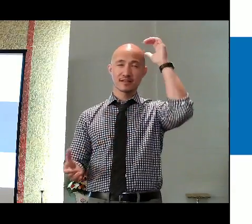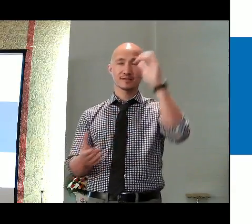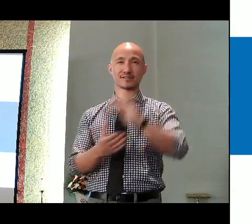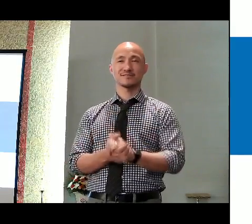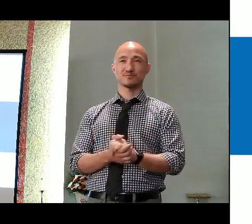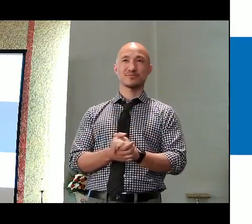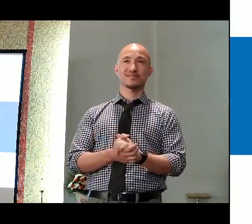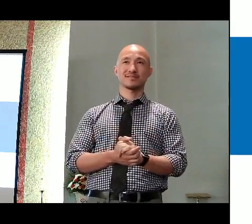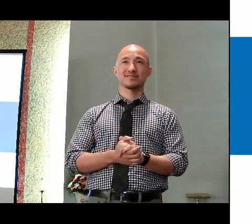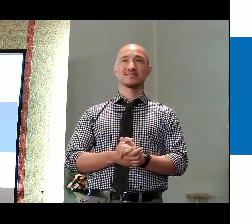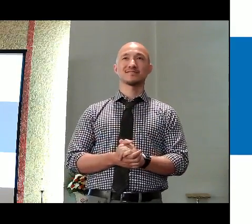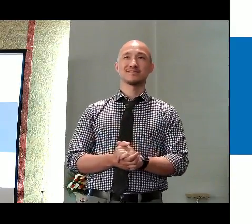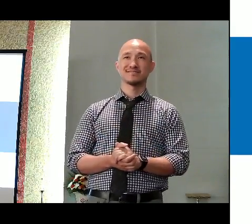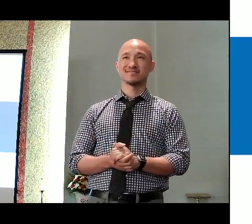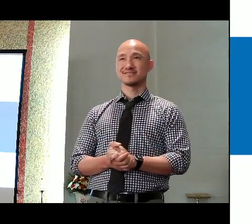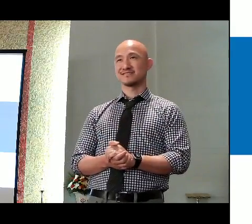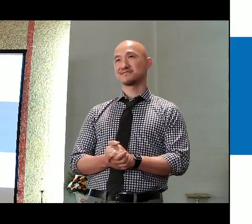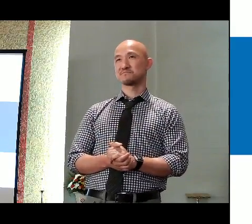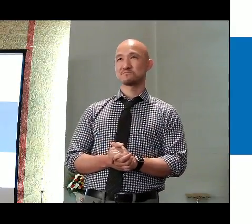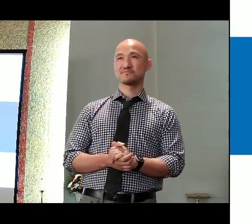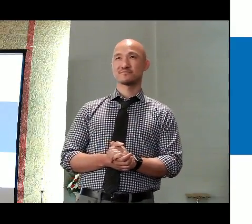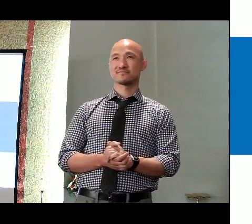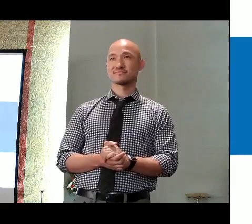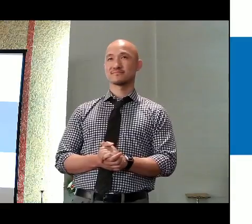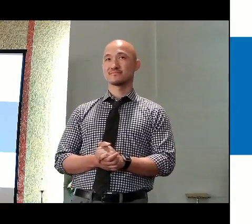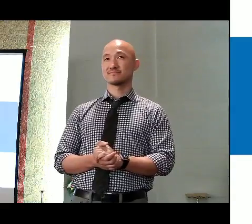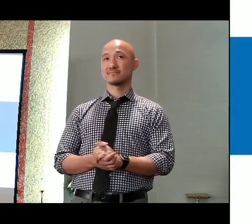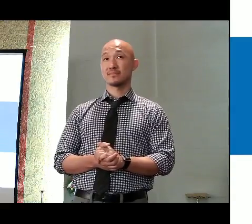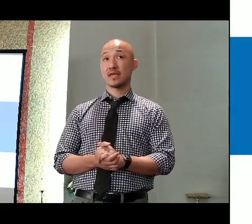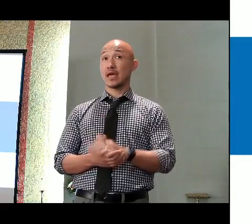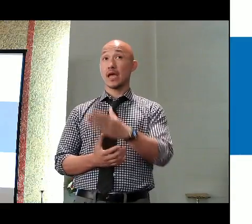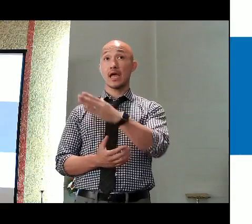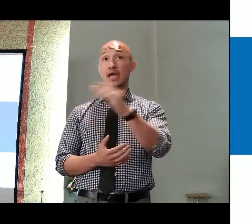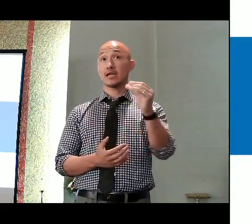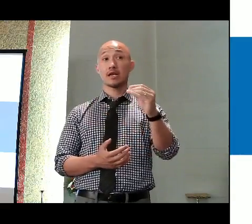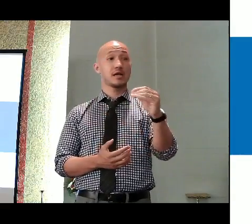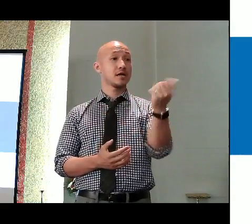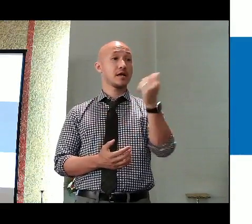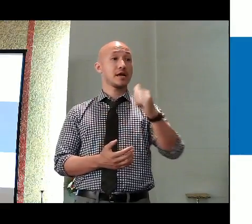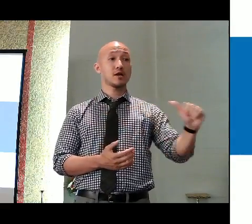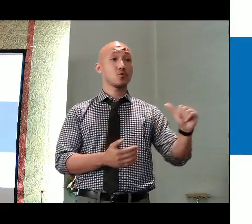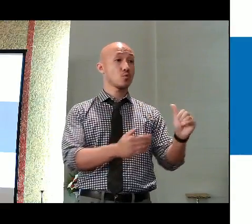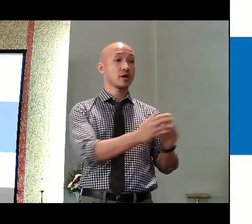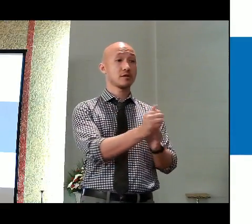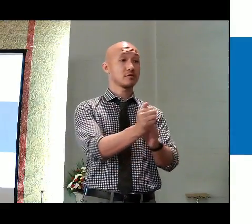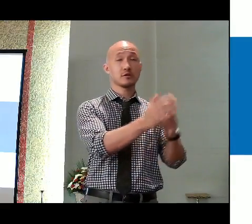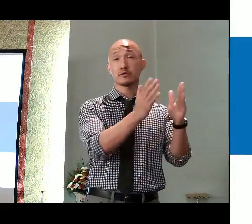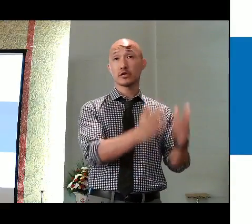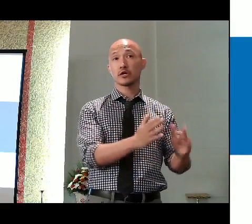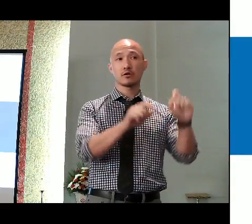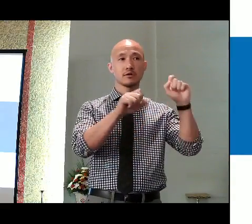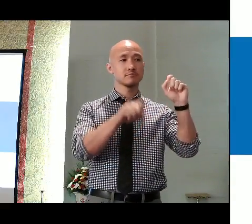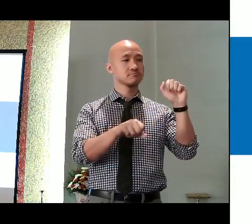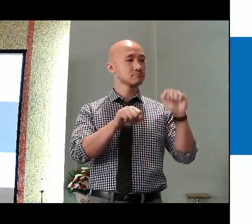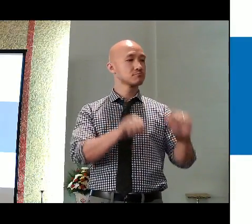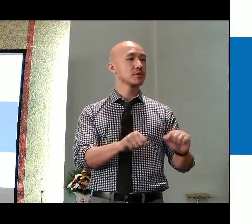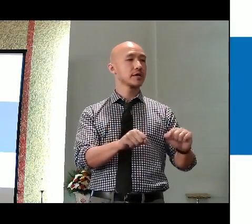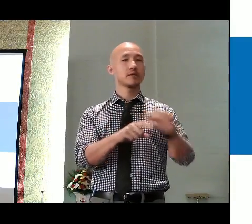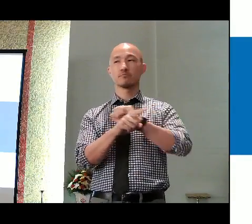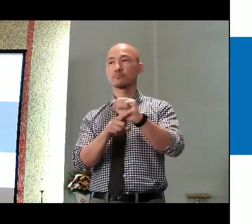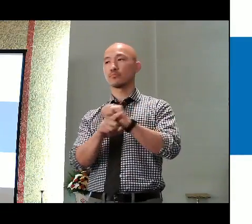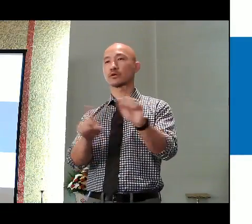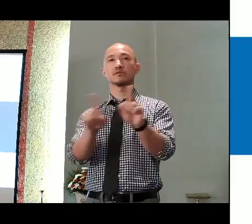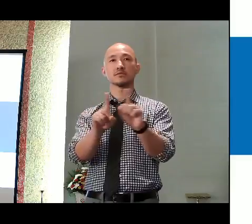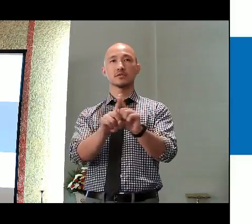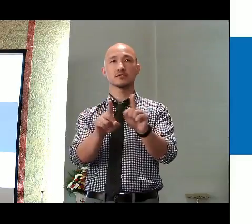household, and this goes, by the way, for anybody who is a head. Anybody who is a head, even if you're the boss at your job,